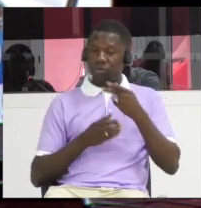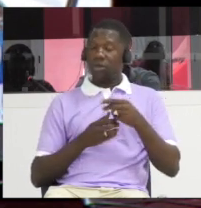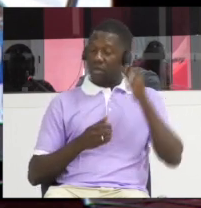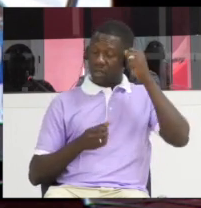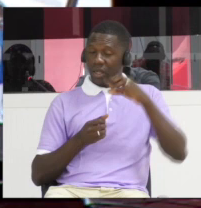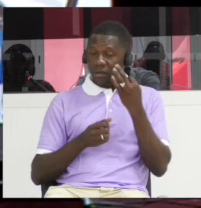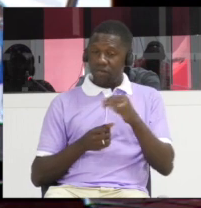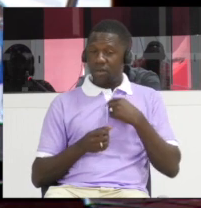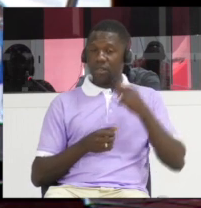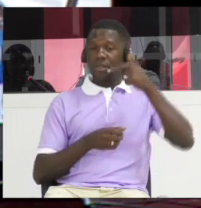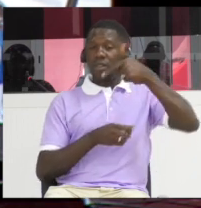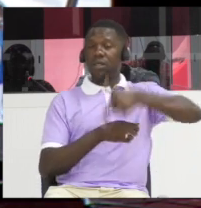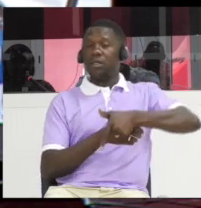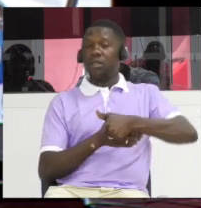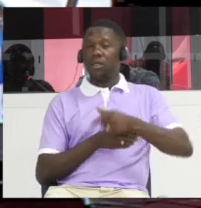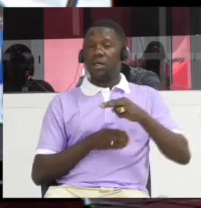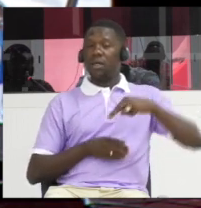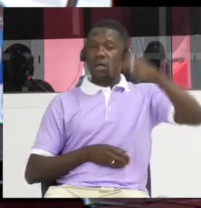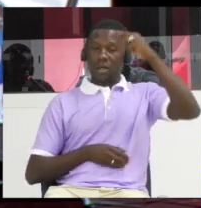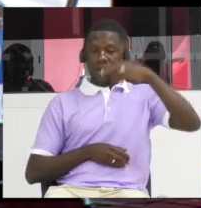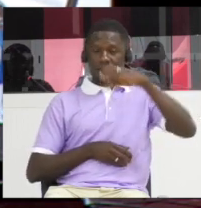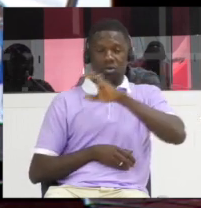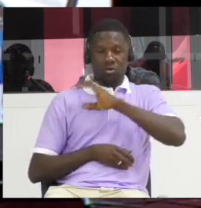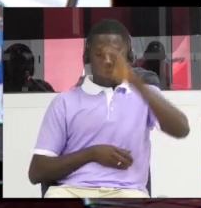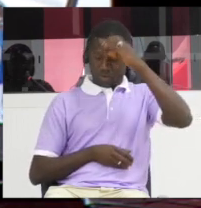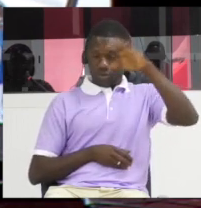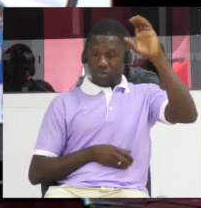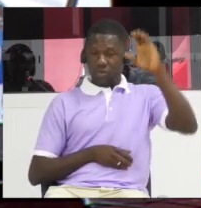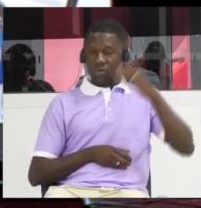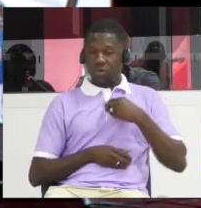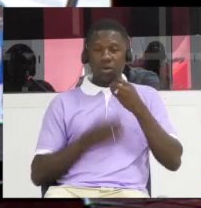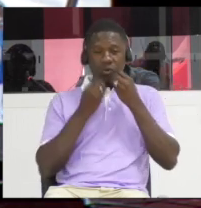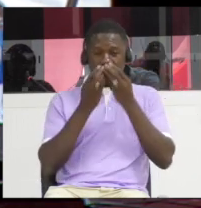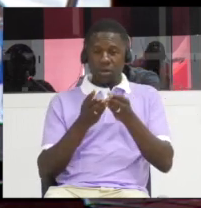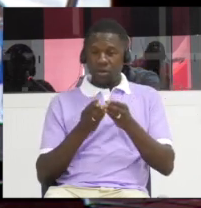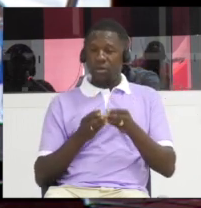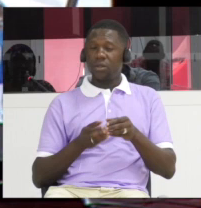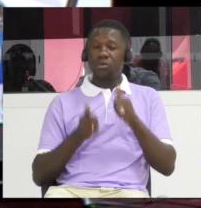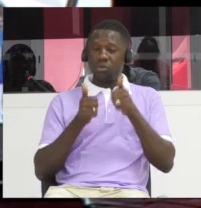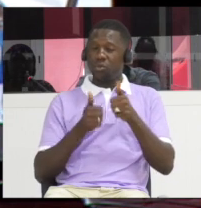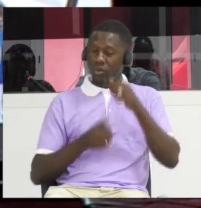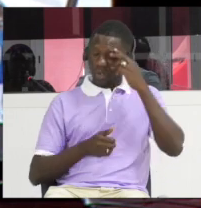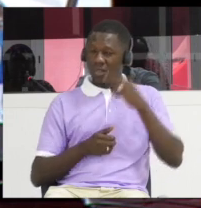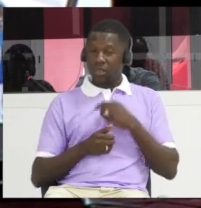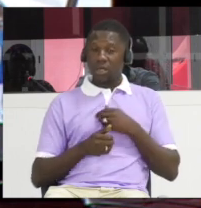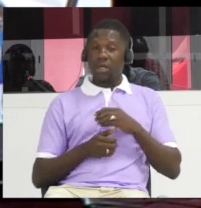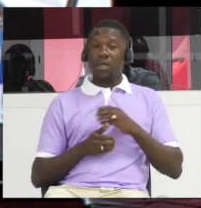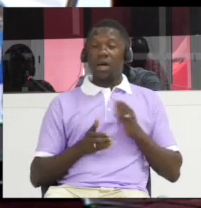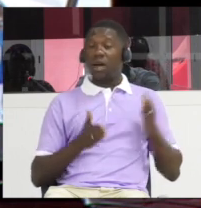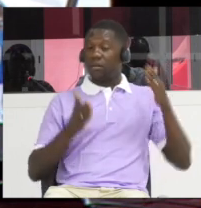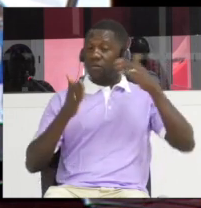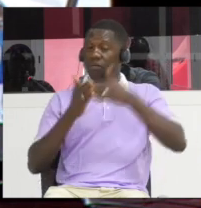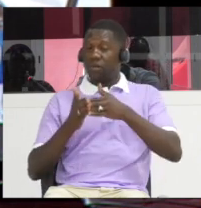the Nigerian High Commission would kindly and urgently inform the competent authorities that an